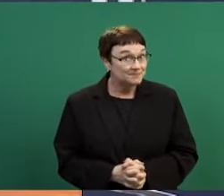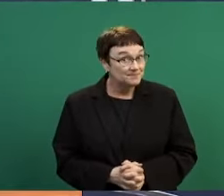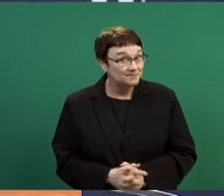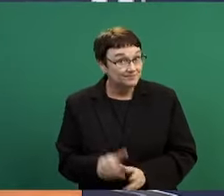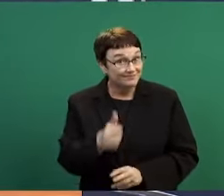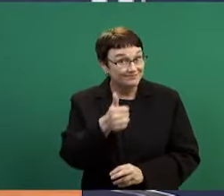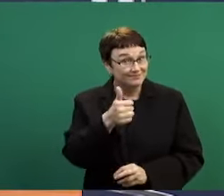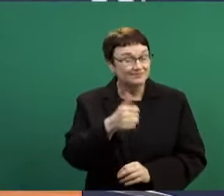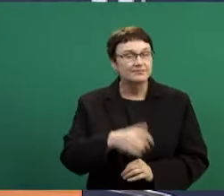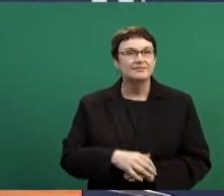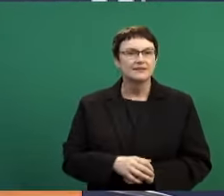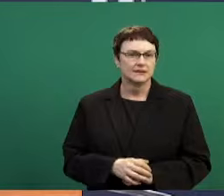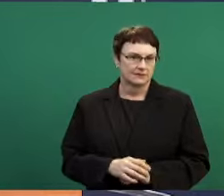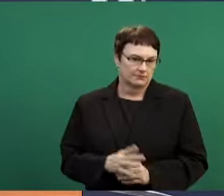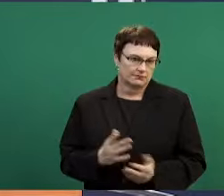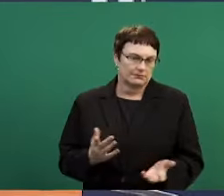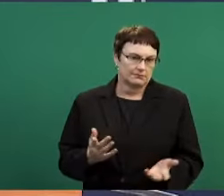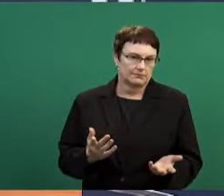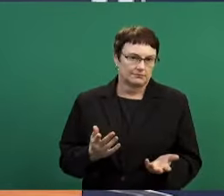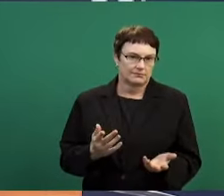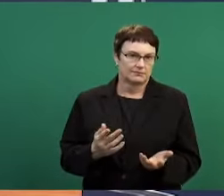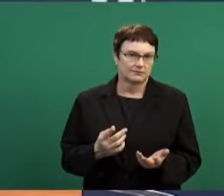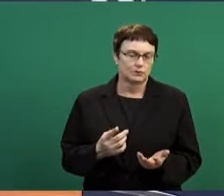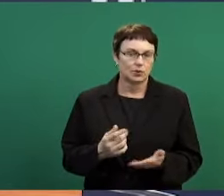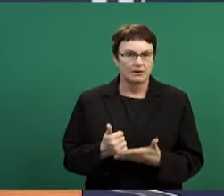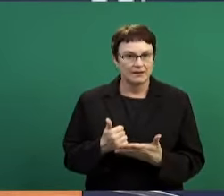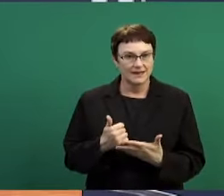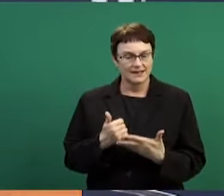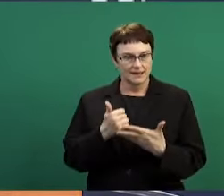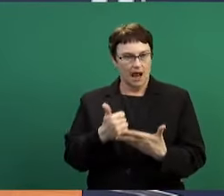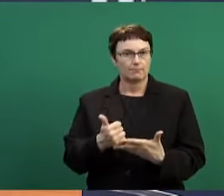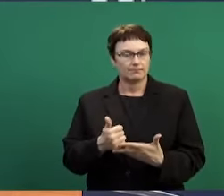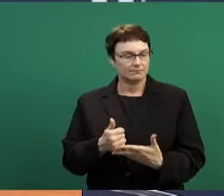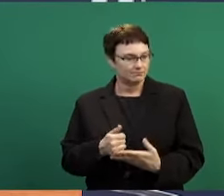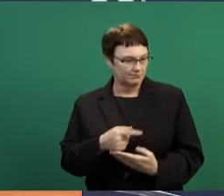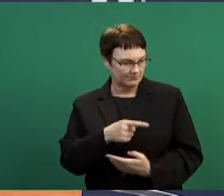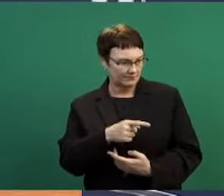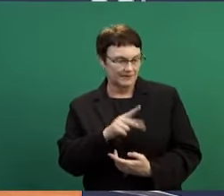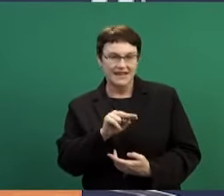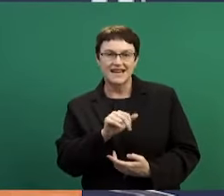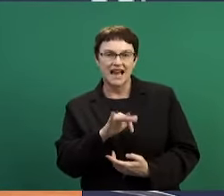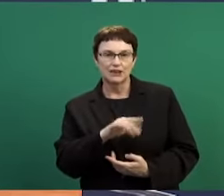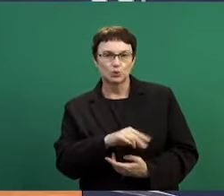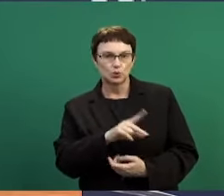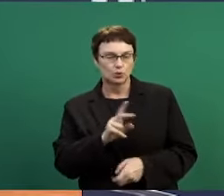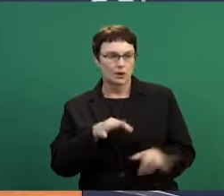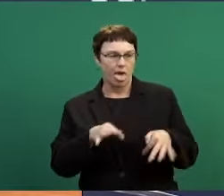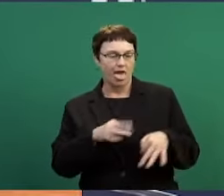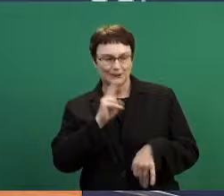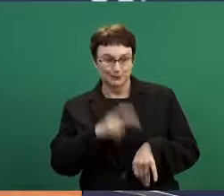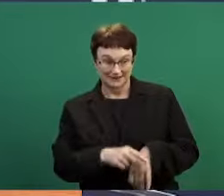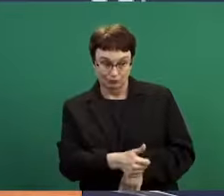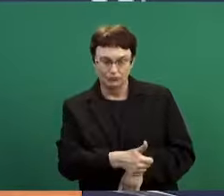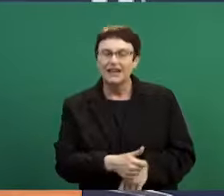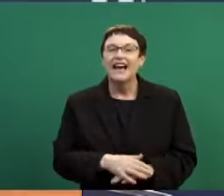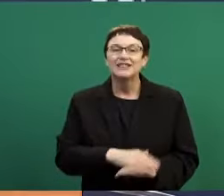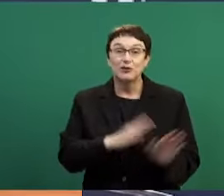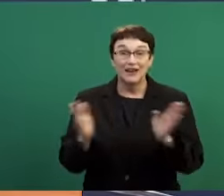That helps him and takes him off the hook. MPC members, yes, we will be